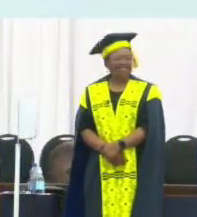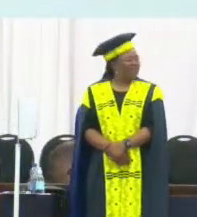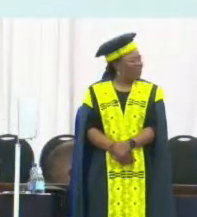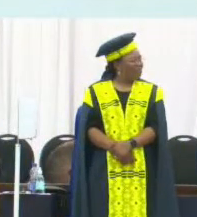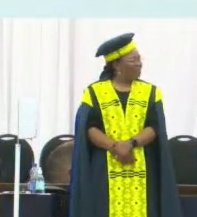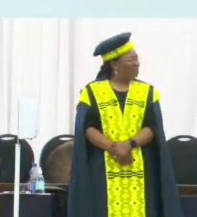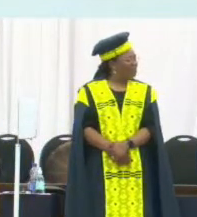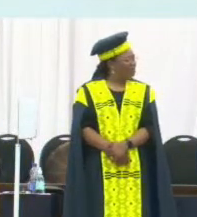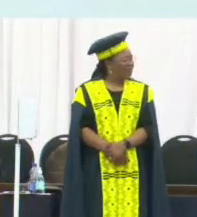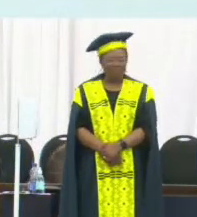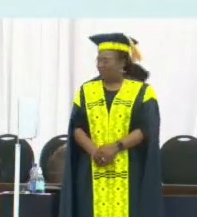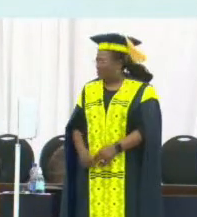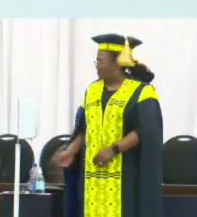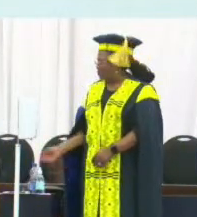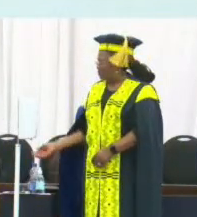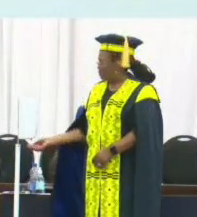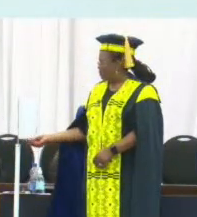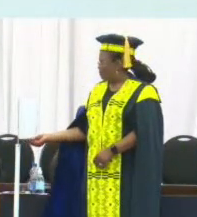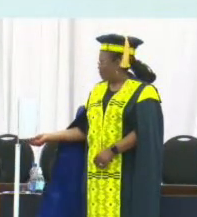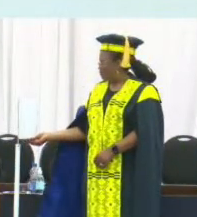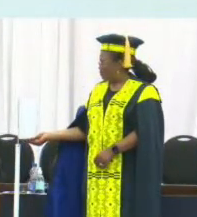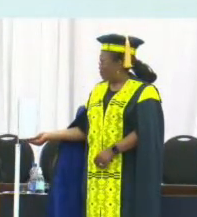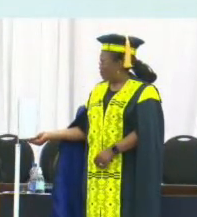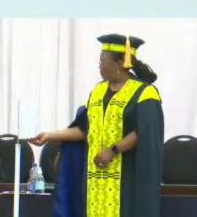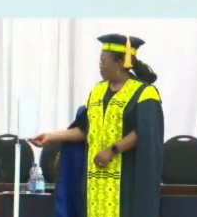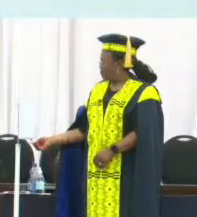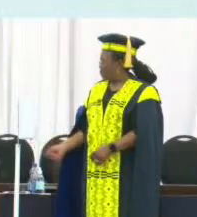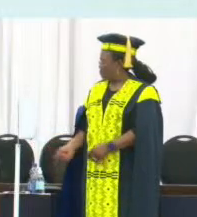Haylene Kettledas.